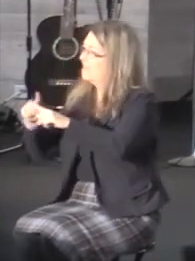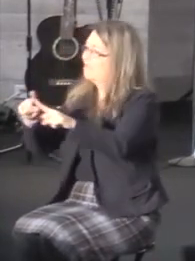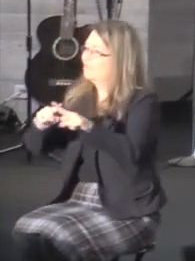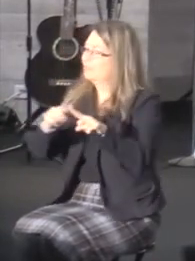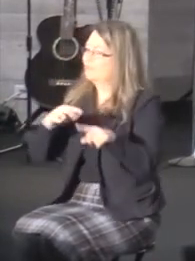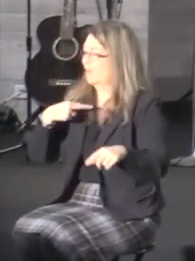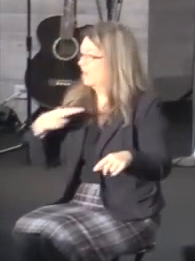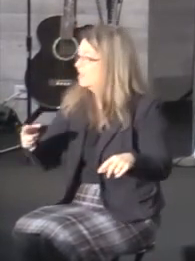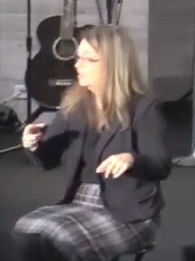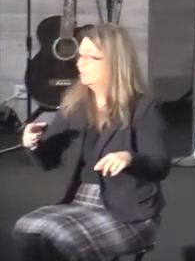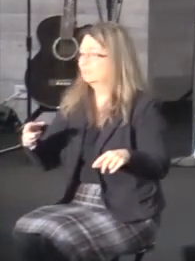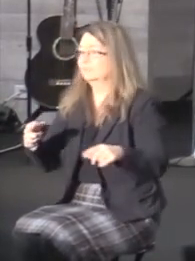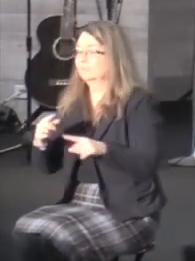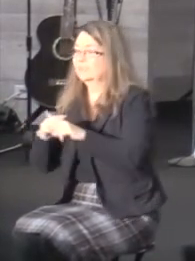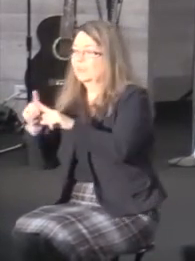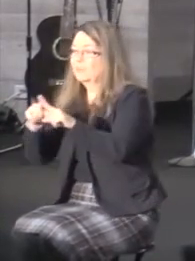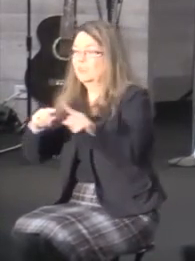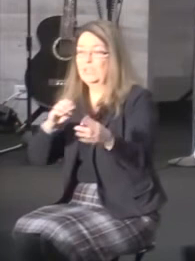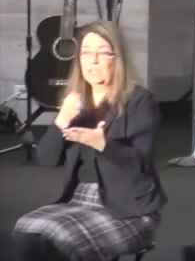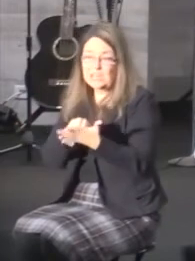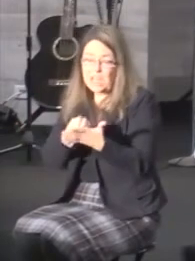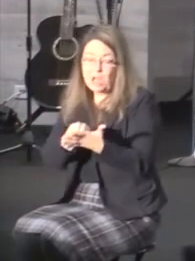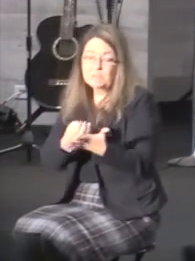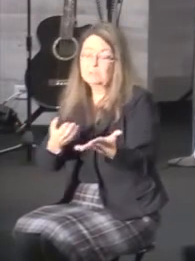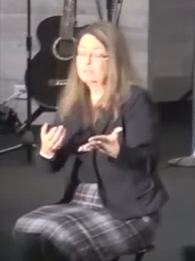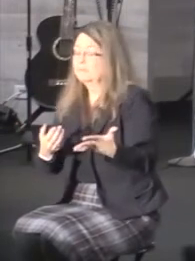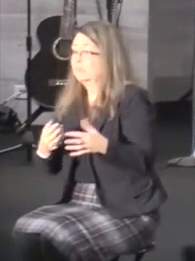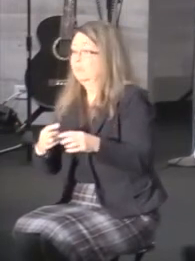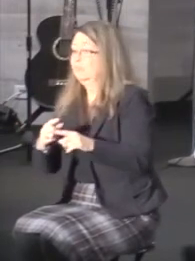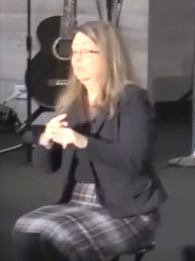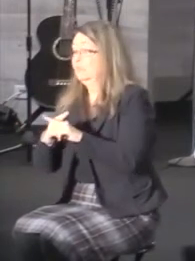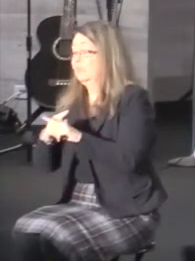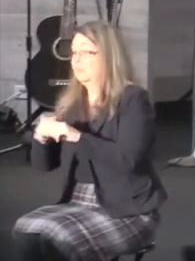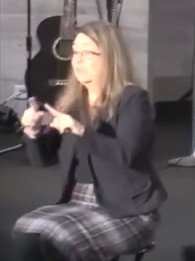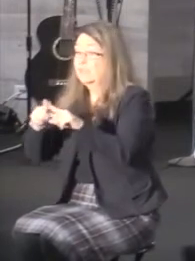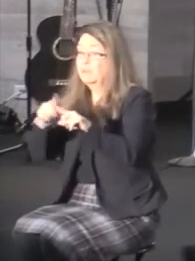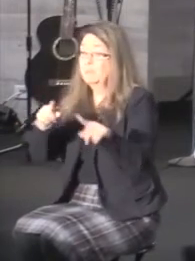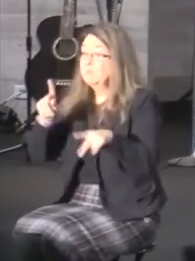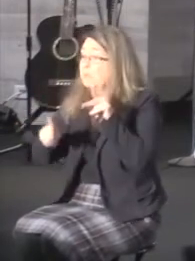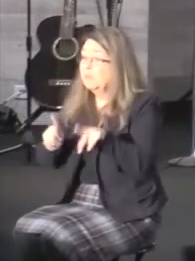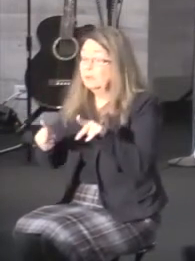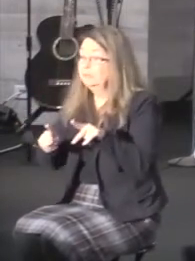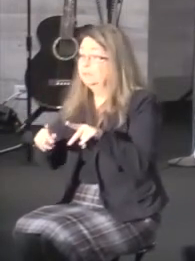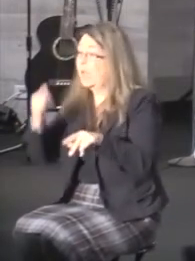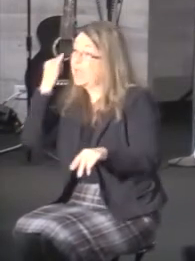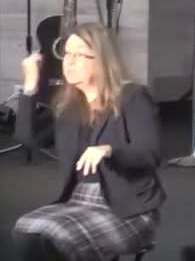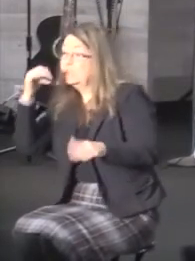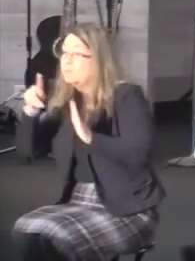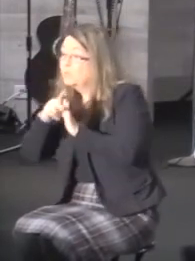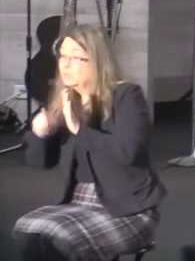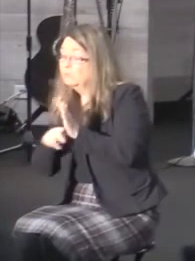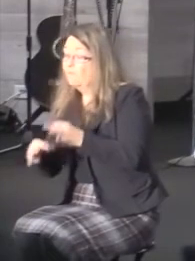different economical diversity. We're one of the most diverse nations in the entire world. There's a plethora of ideas and principles